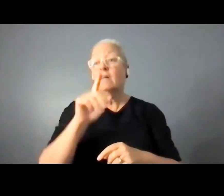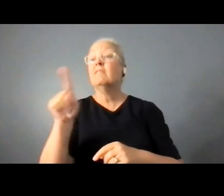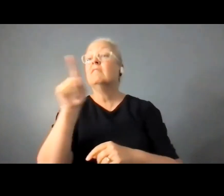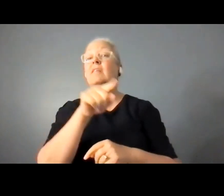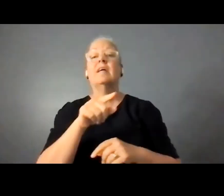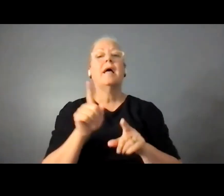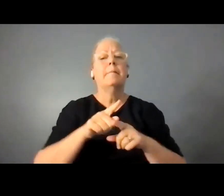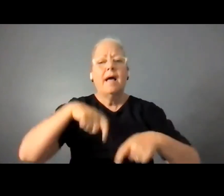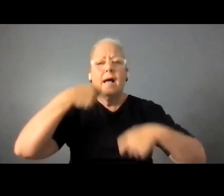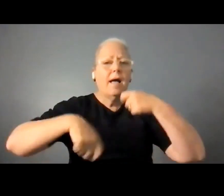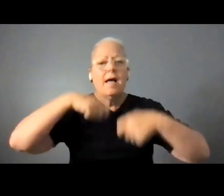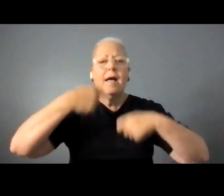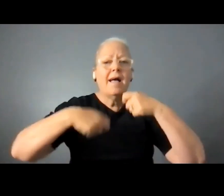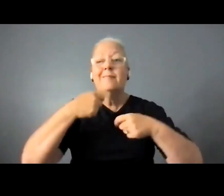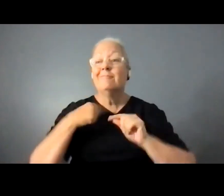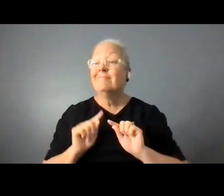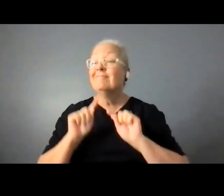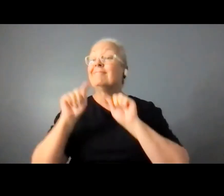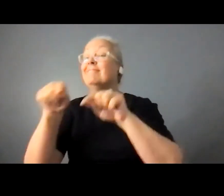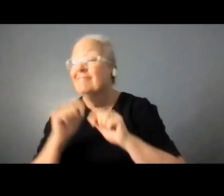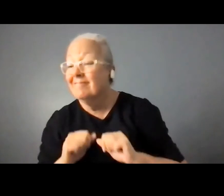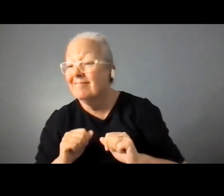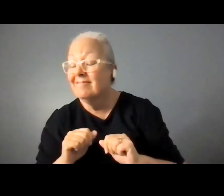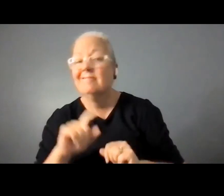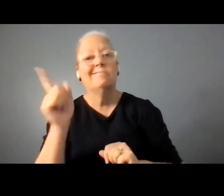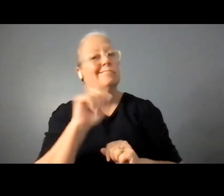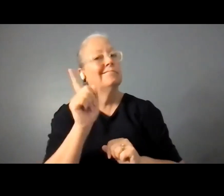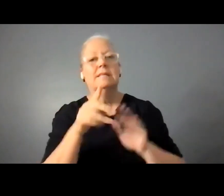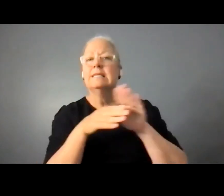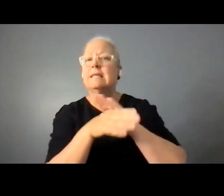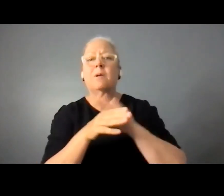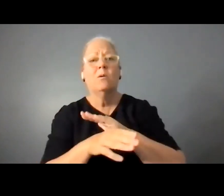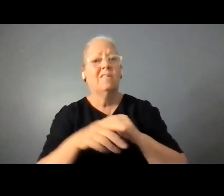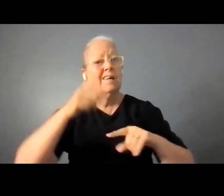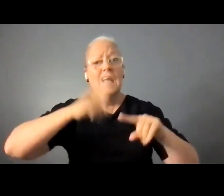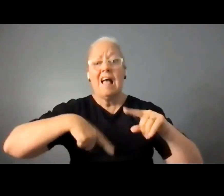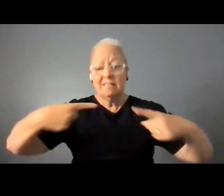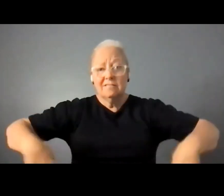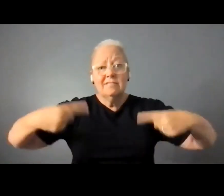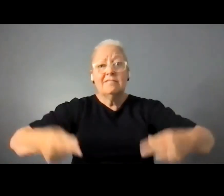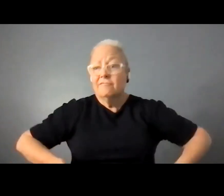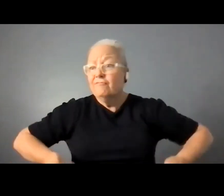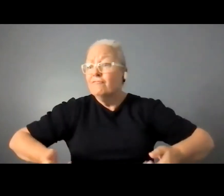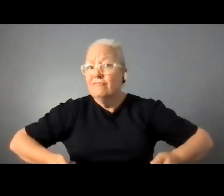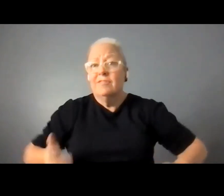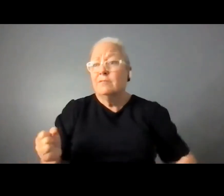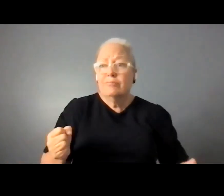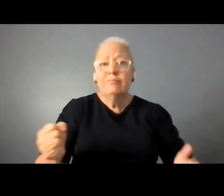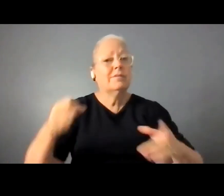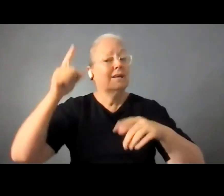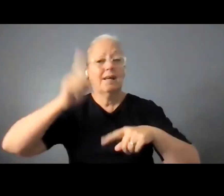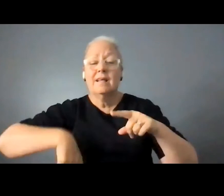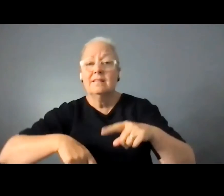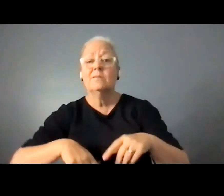accessible, or, how many places I, as a blind person, might go to and never, ever,